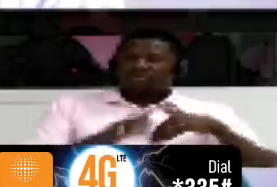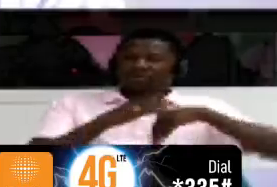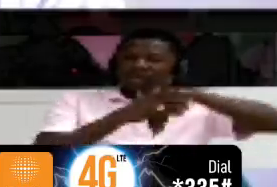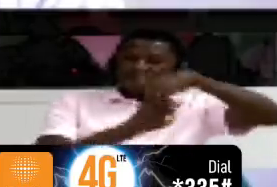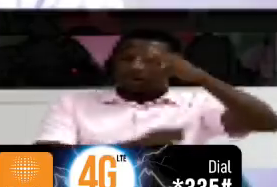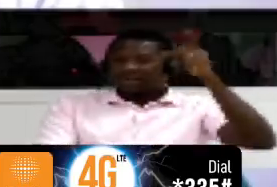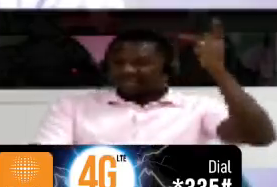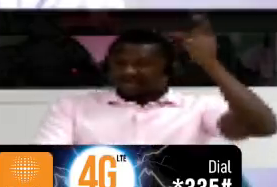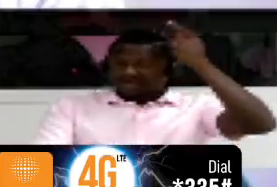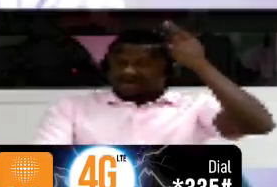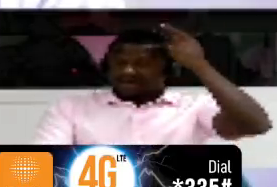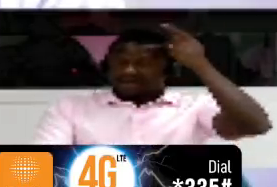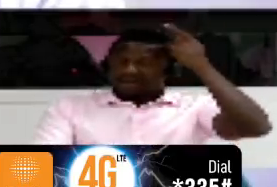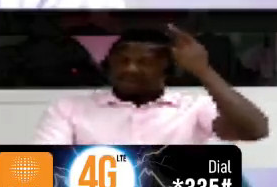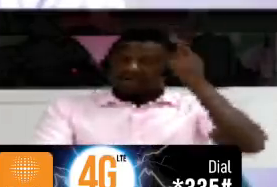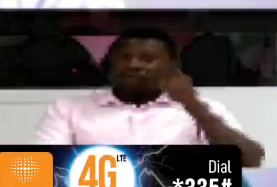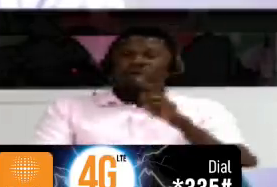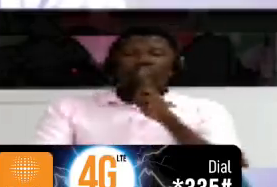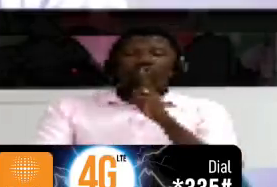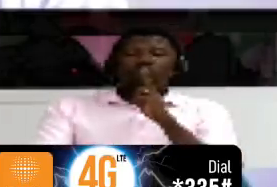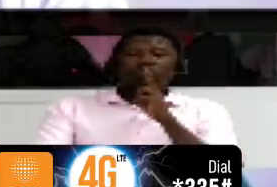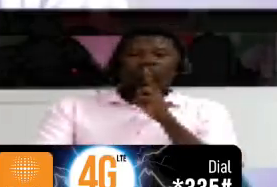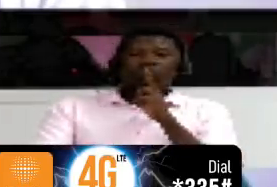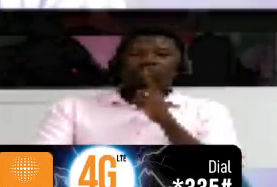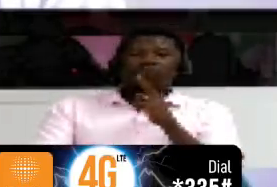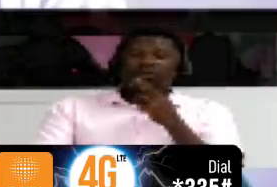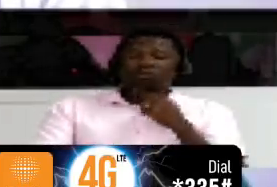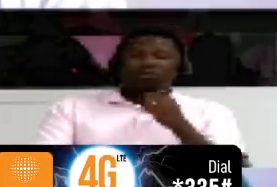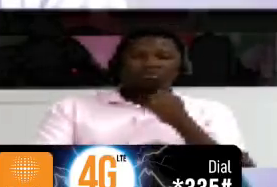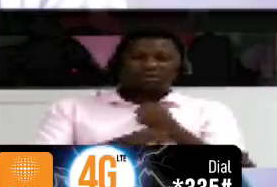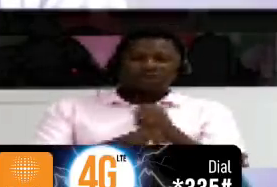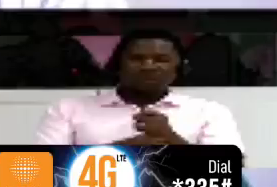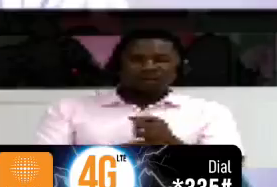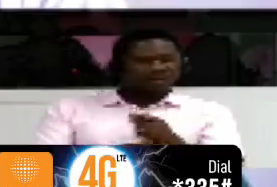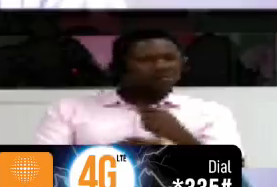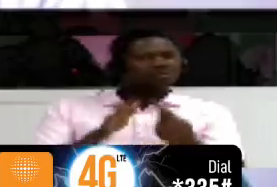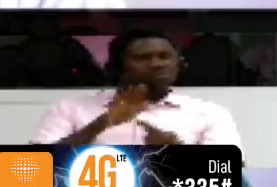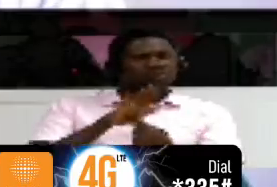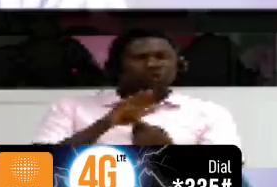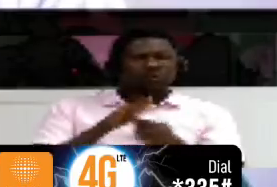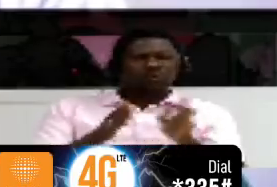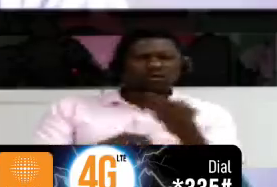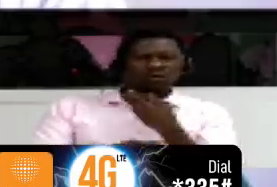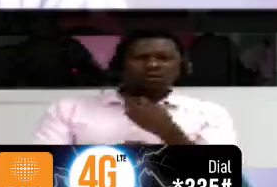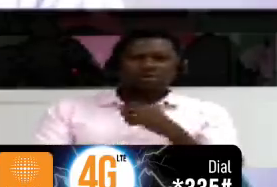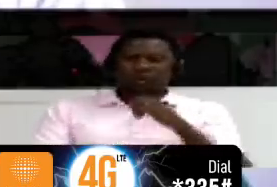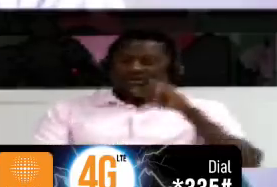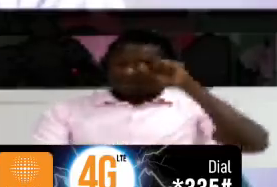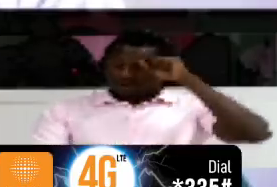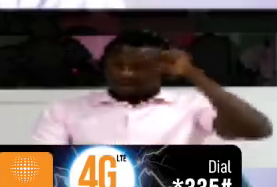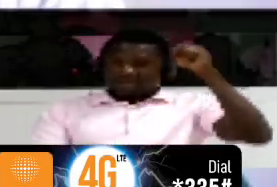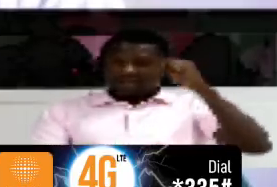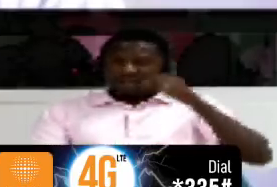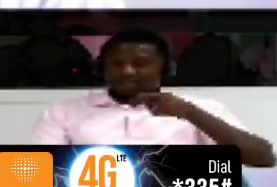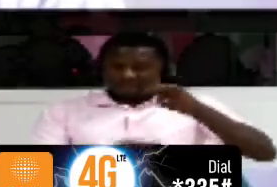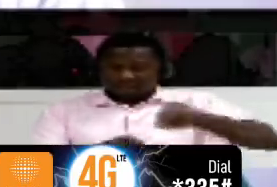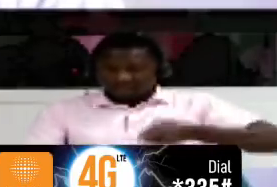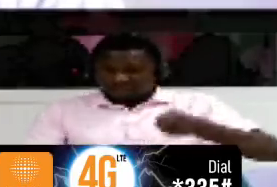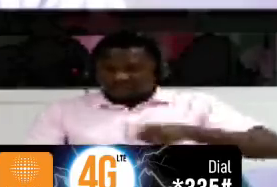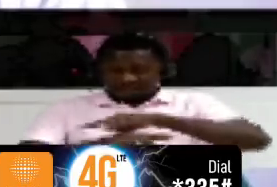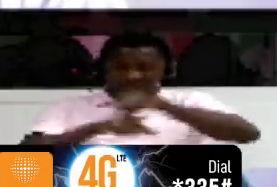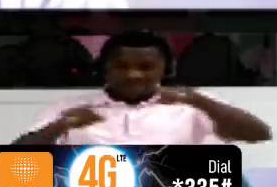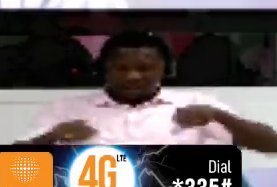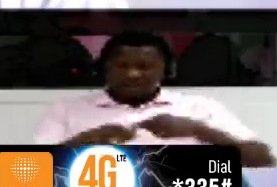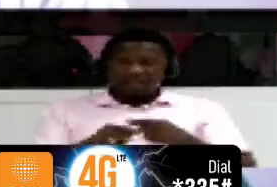outside Kanilai who deemed it fitting. We went to the president's garden at the time